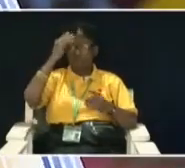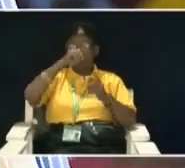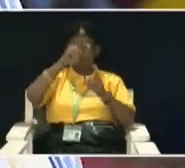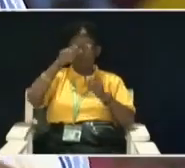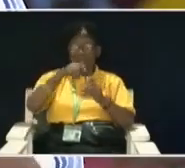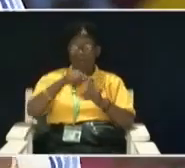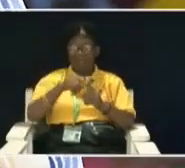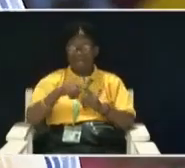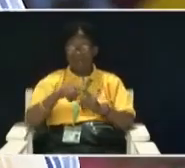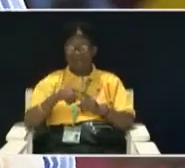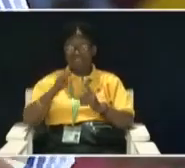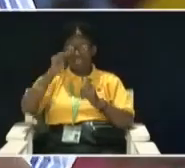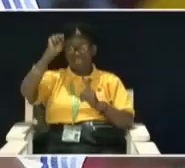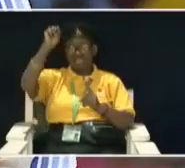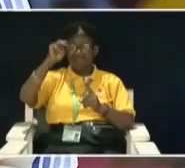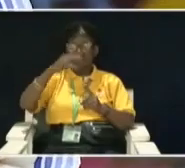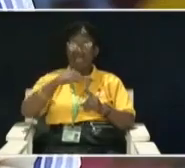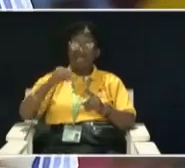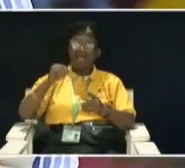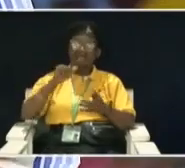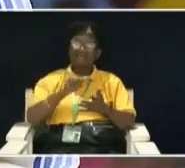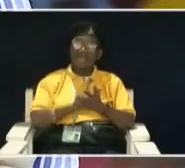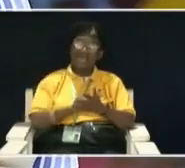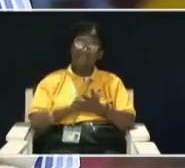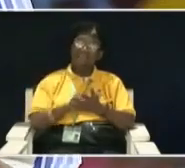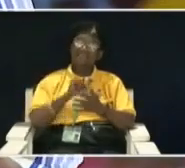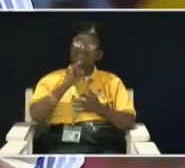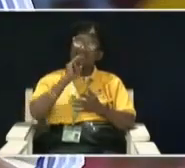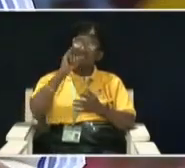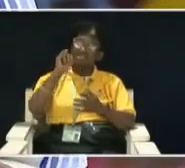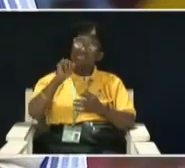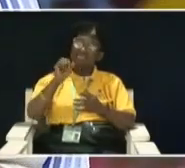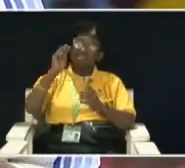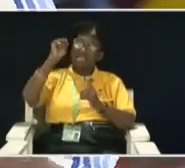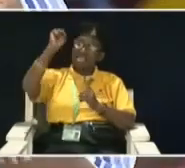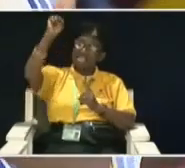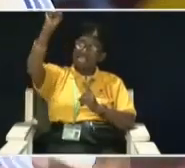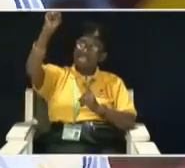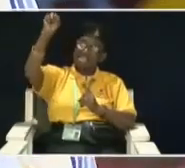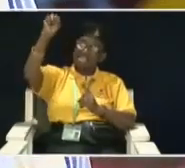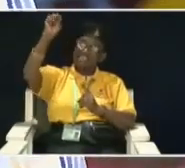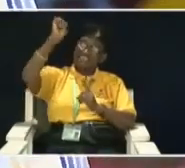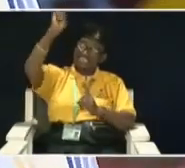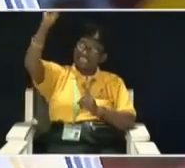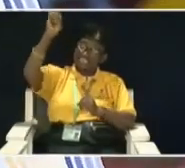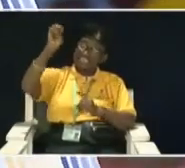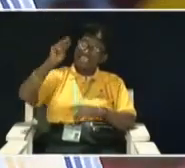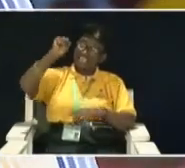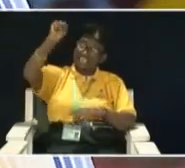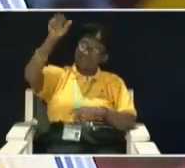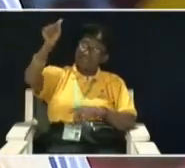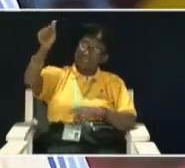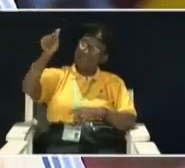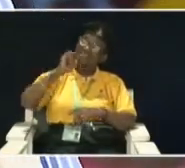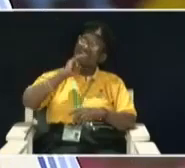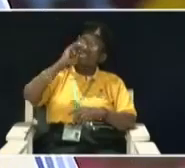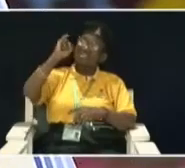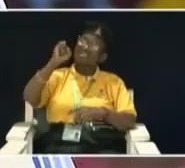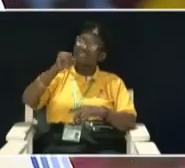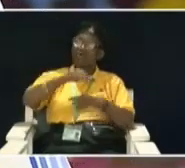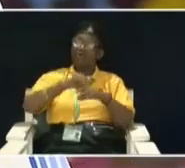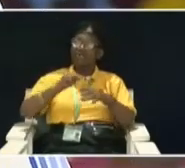And that is, He Himself is called the consuming fire.